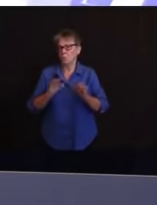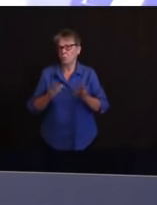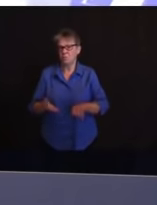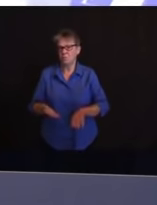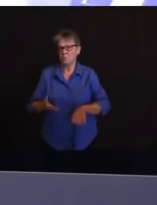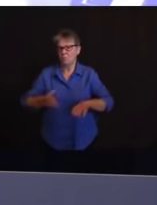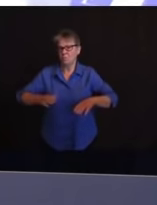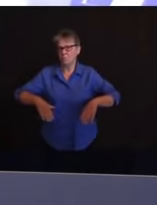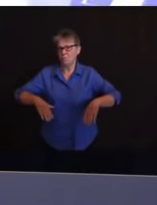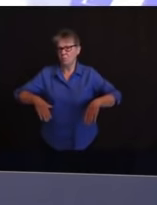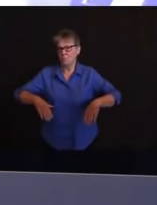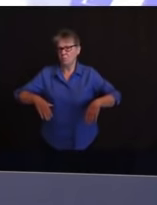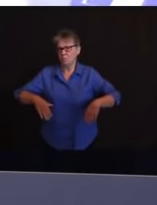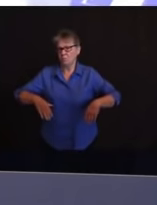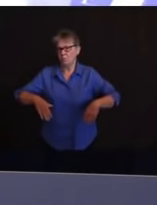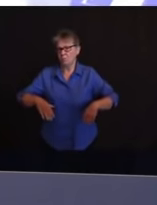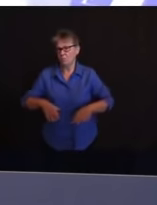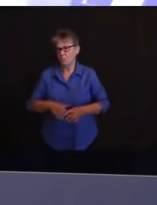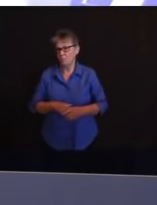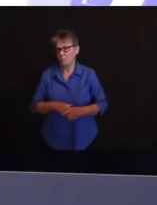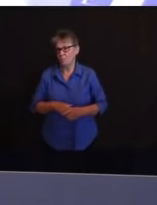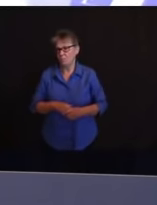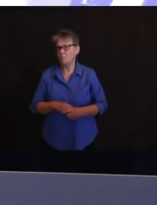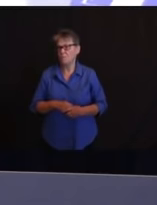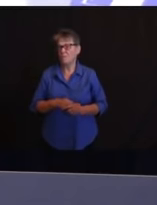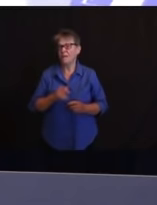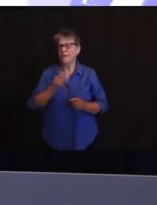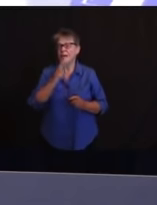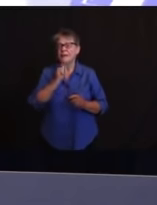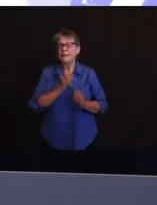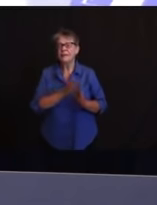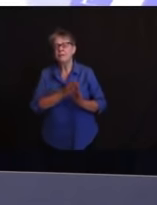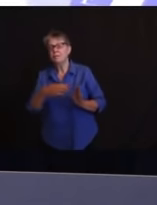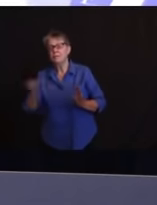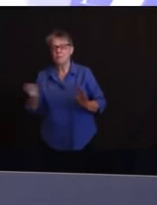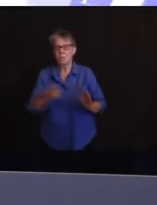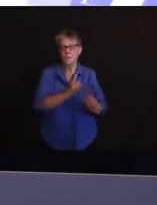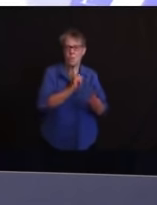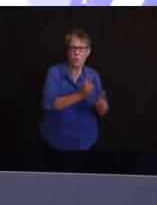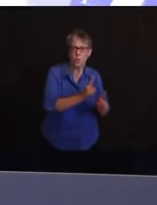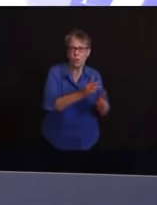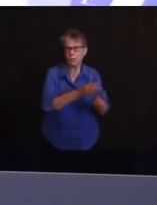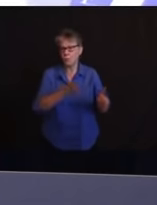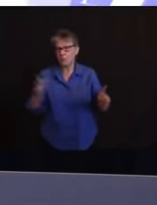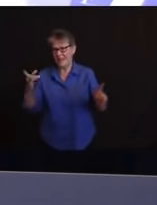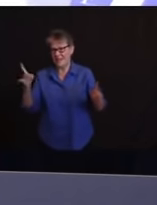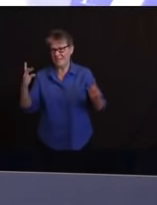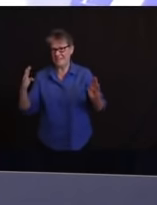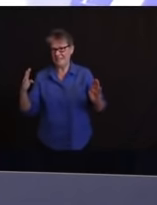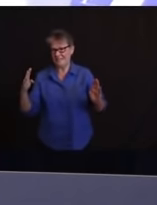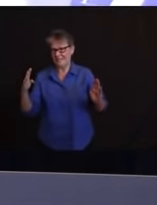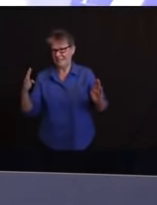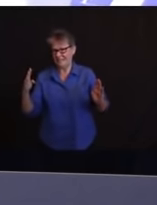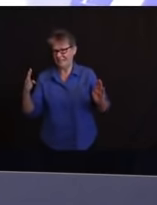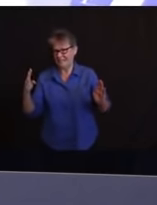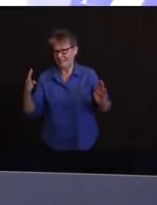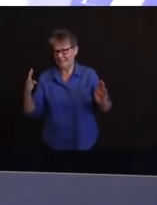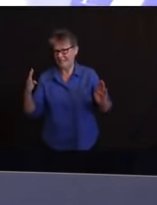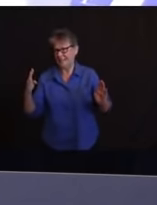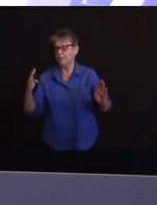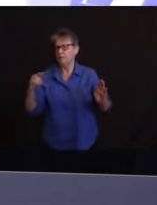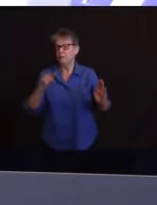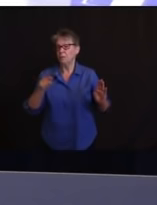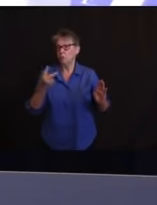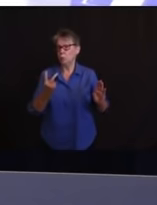1 to 18, and 2 children are currently hospitalized. At the state veterans' homes, the numbers